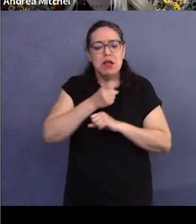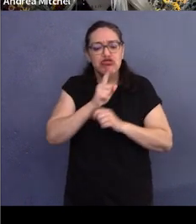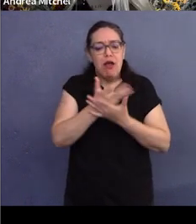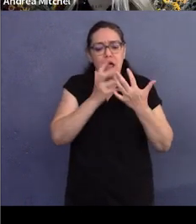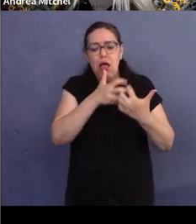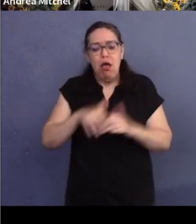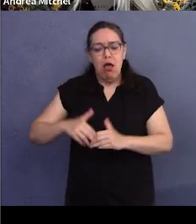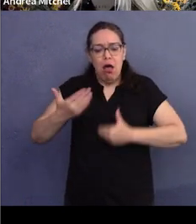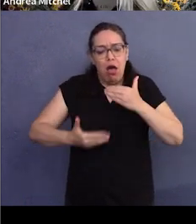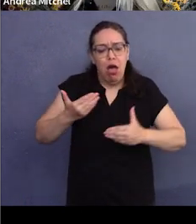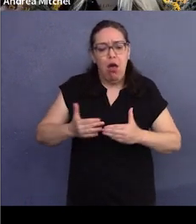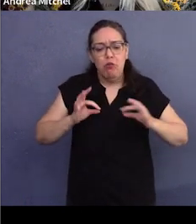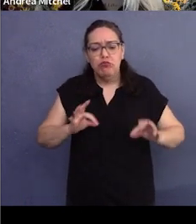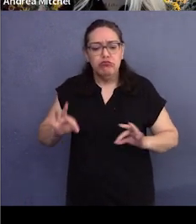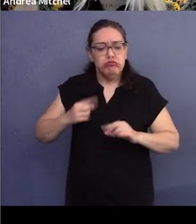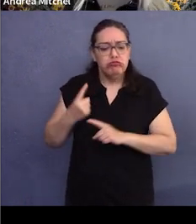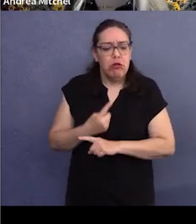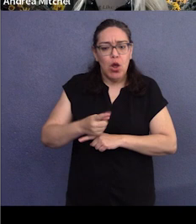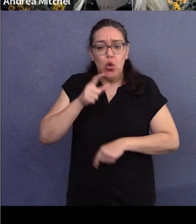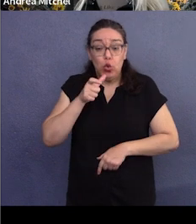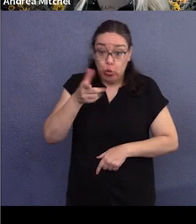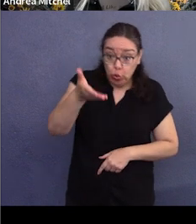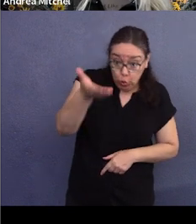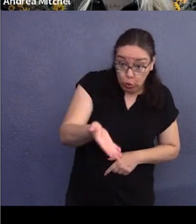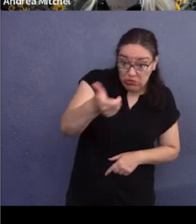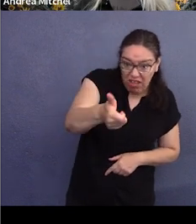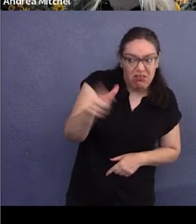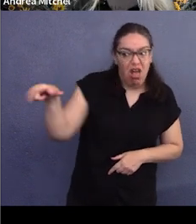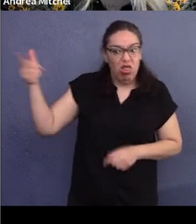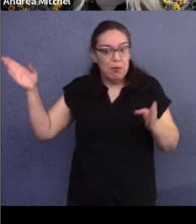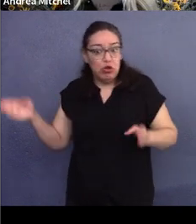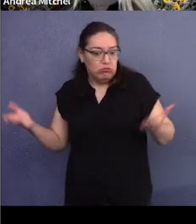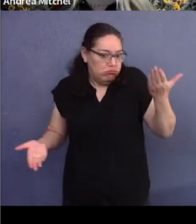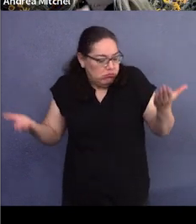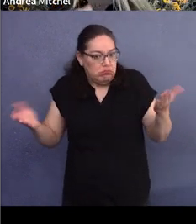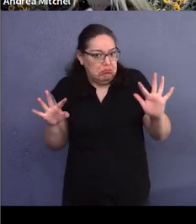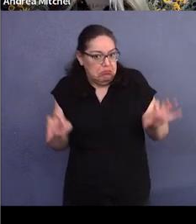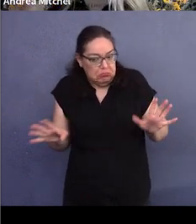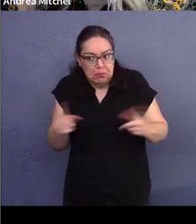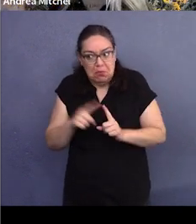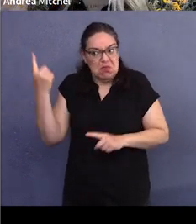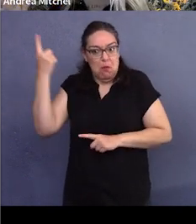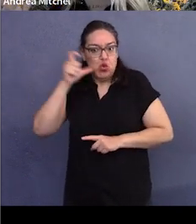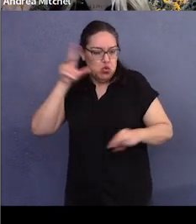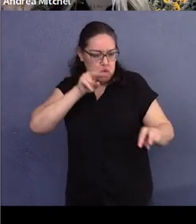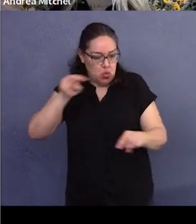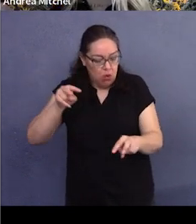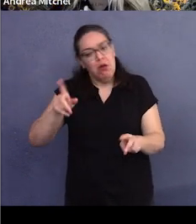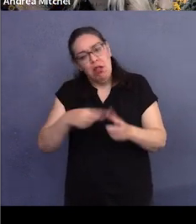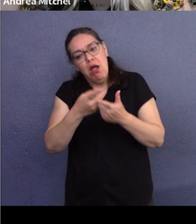you're doing, to make sure you're doing it right. Could be you, could be somebody else. And then you want to obviously have some kind of